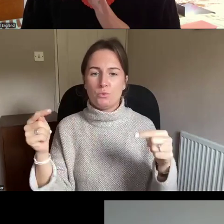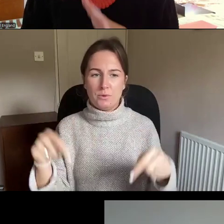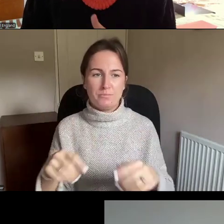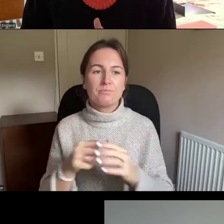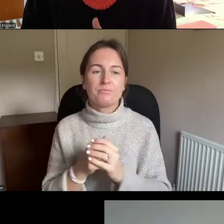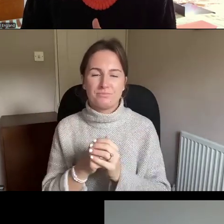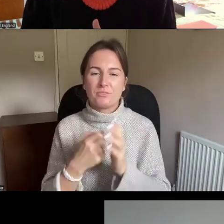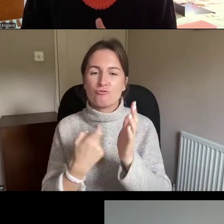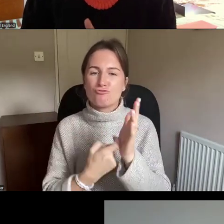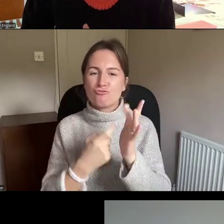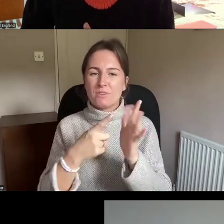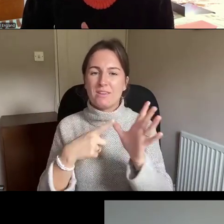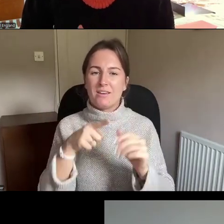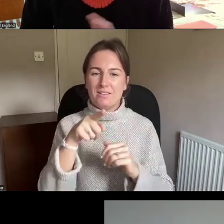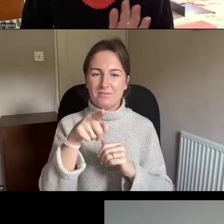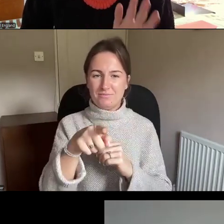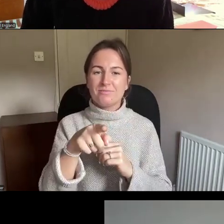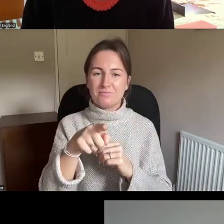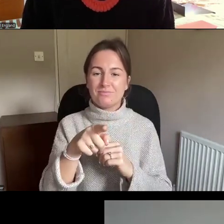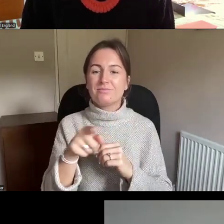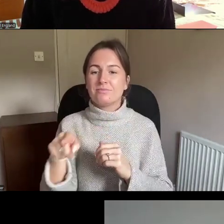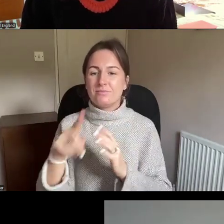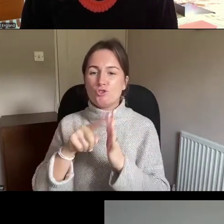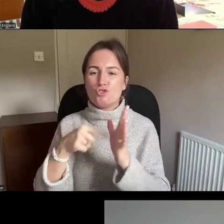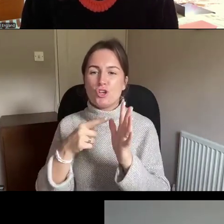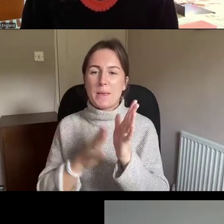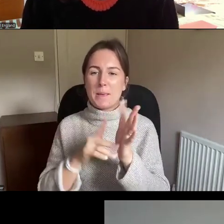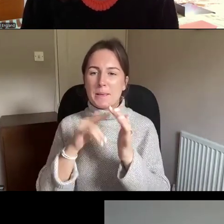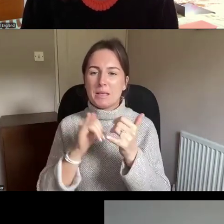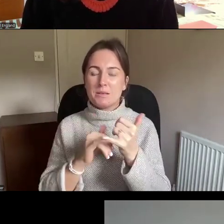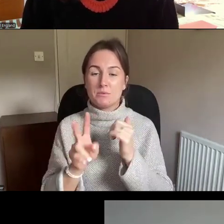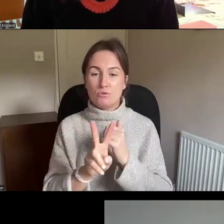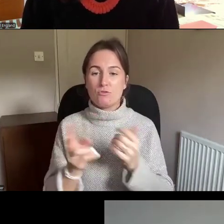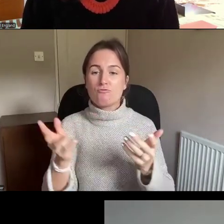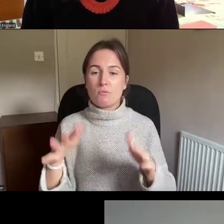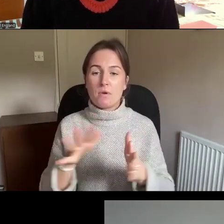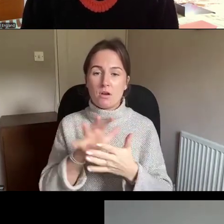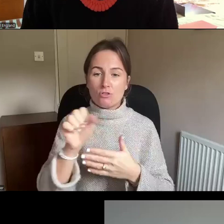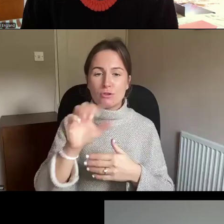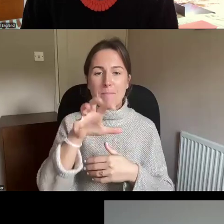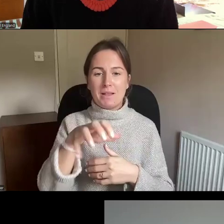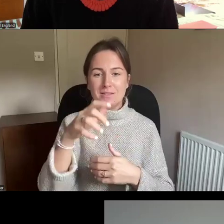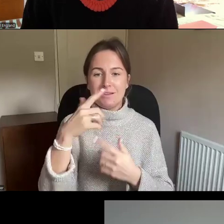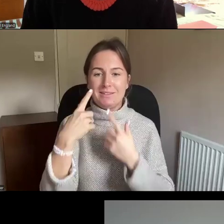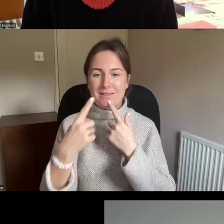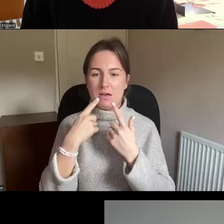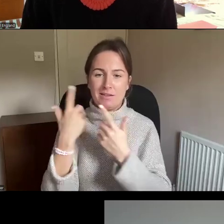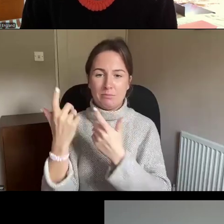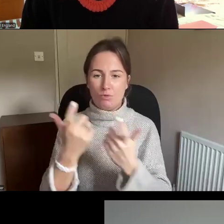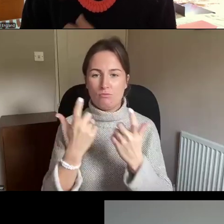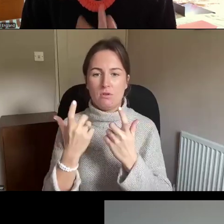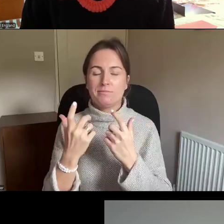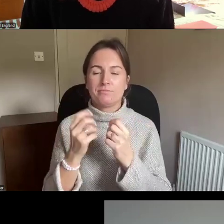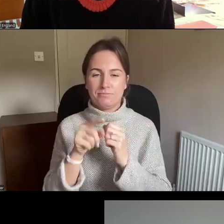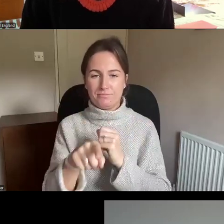by Ria and James from the Culture and Place Data Explorer.